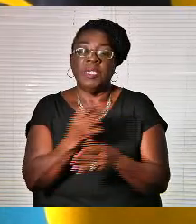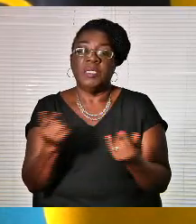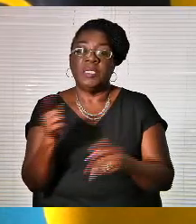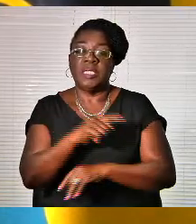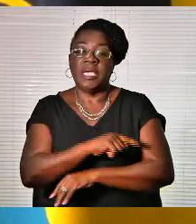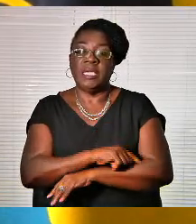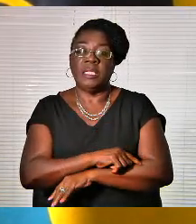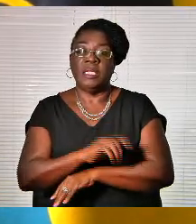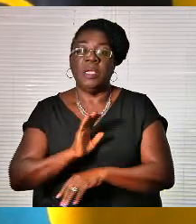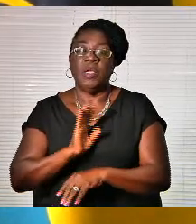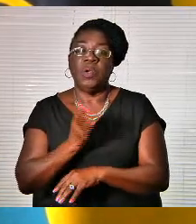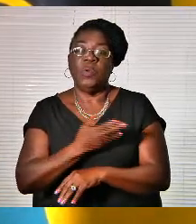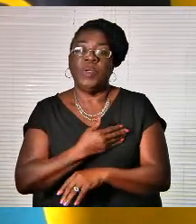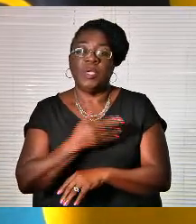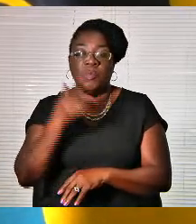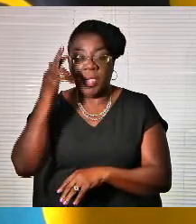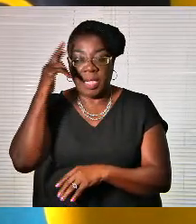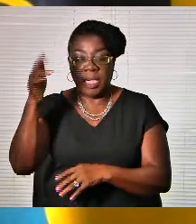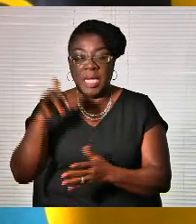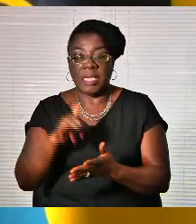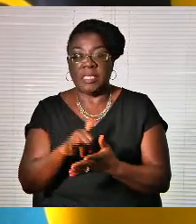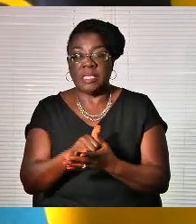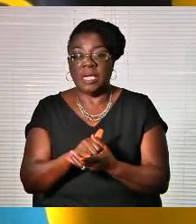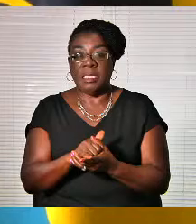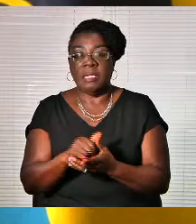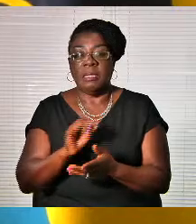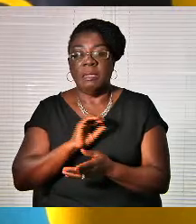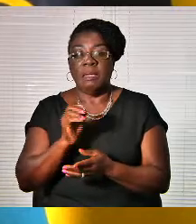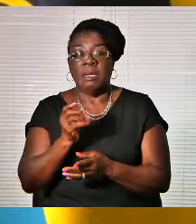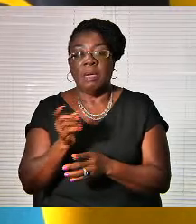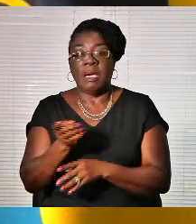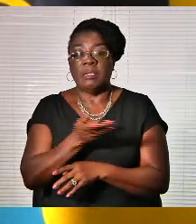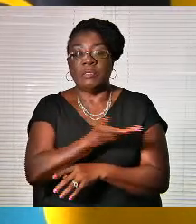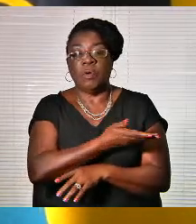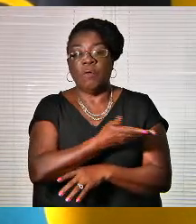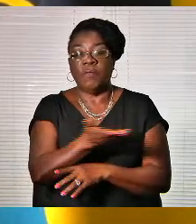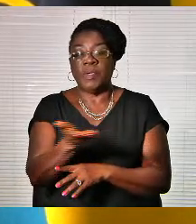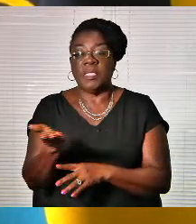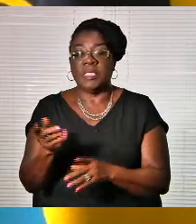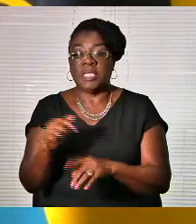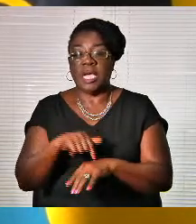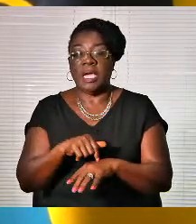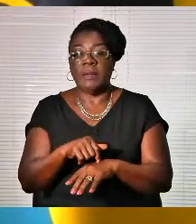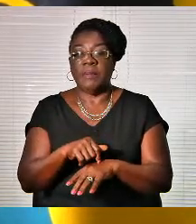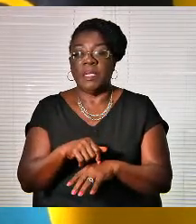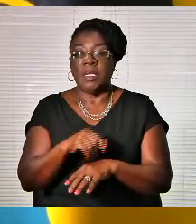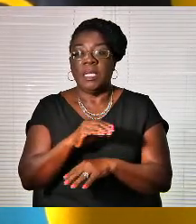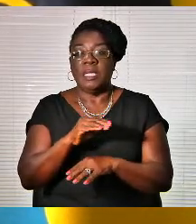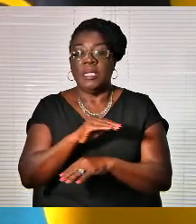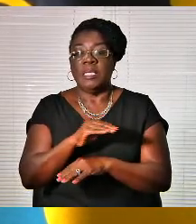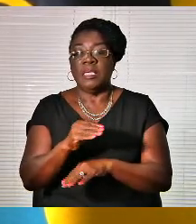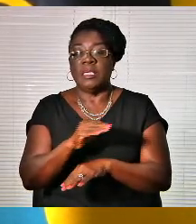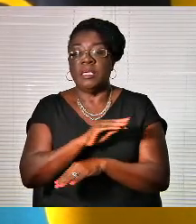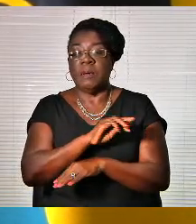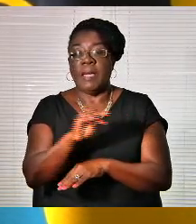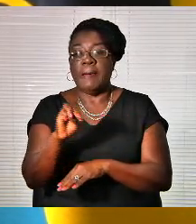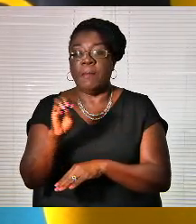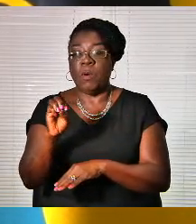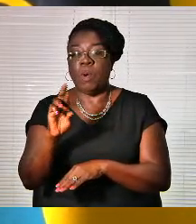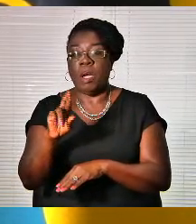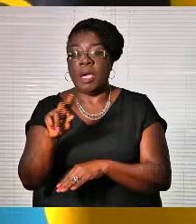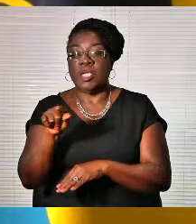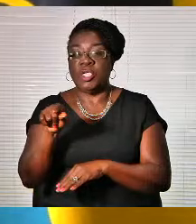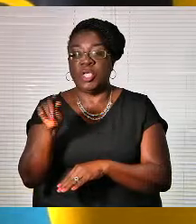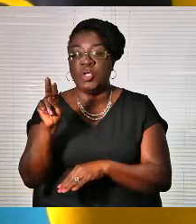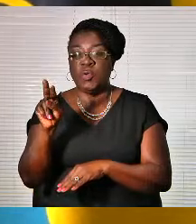date, we recognize that as over time, the morgue, as indicated by the minister, has been